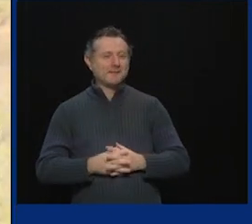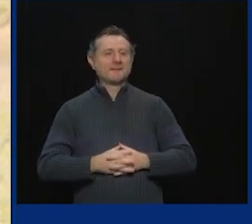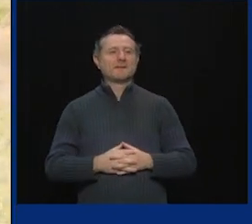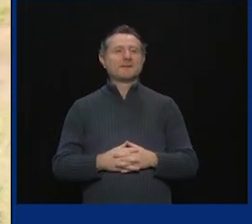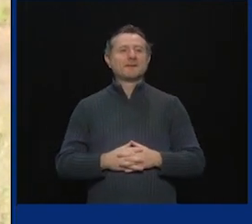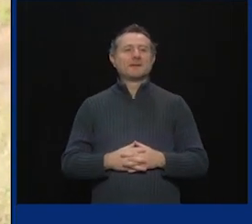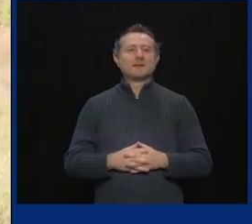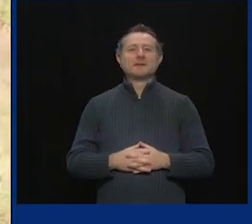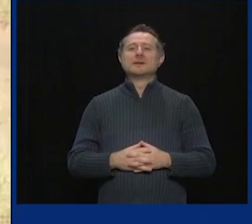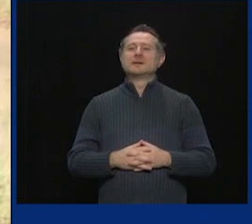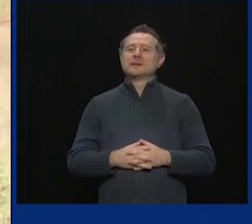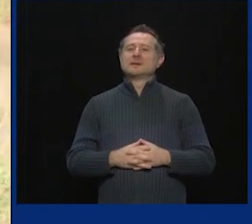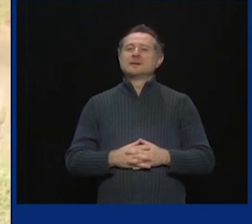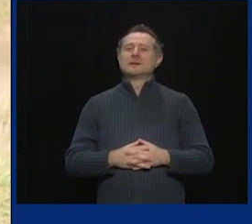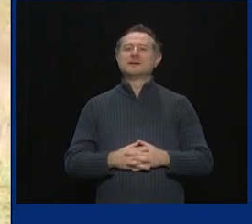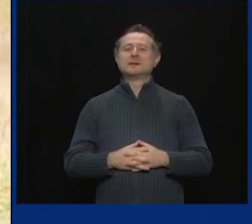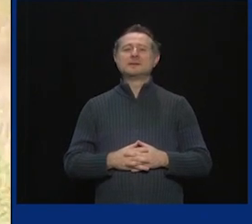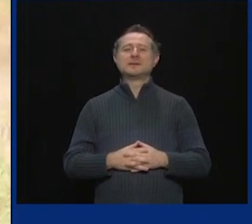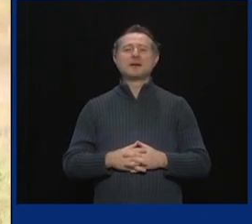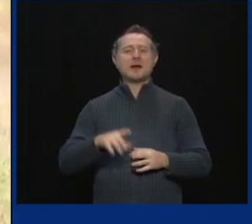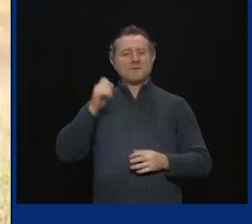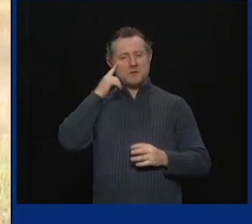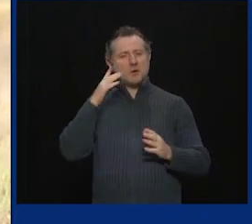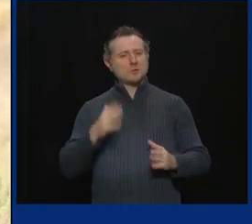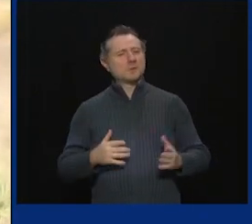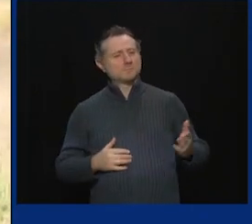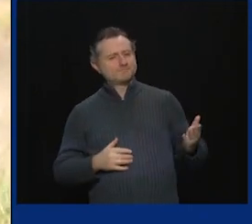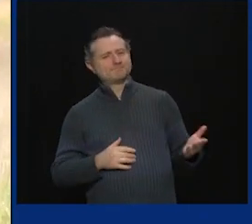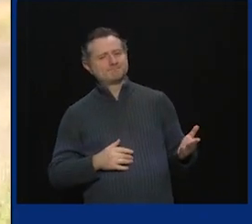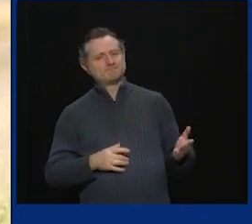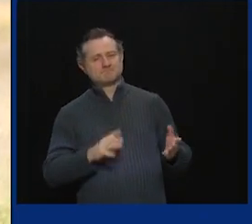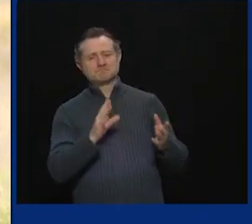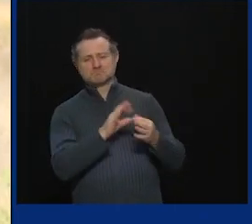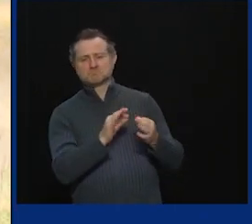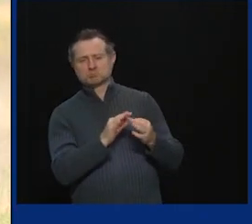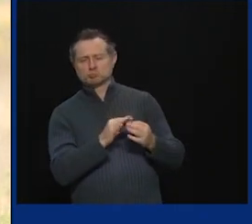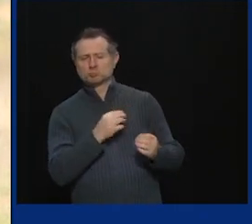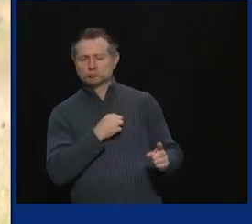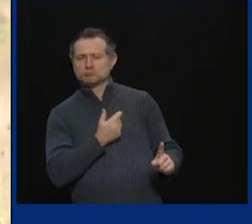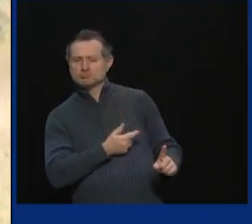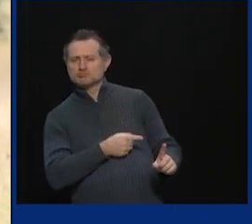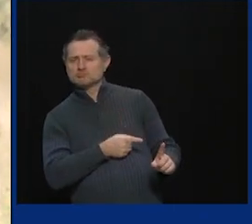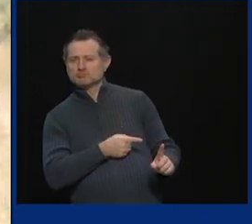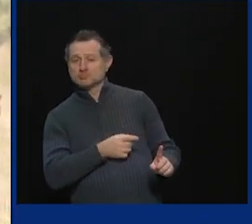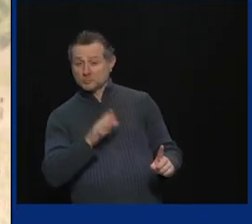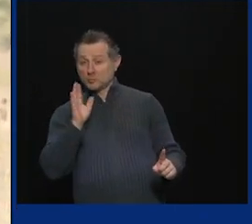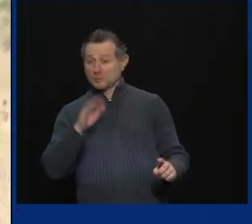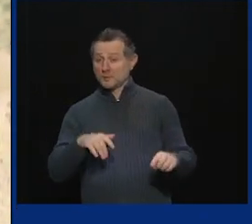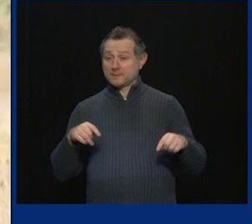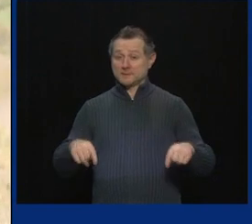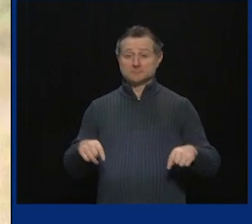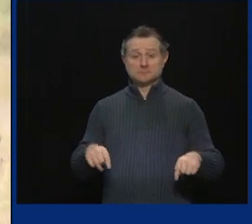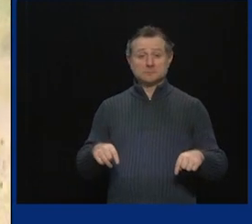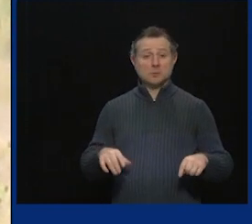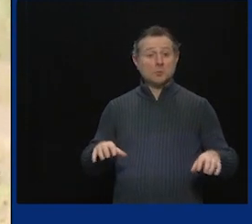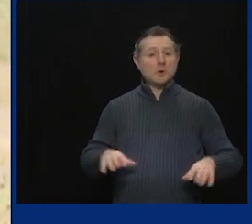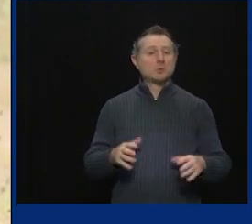it's, the governor touched on it. But what we're doing here is really, really